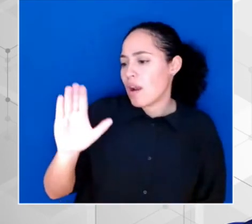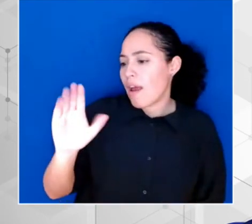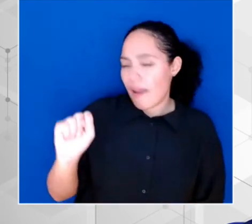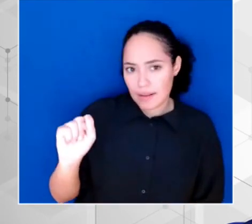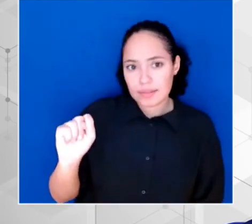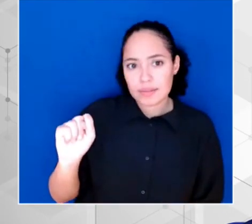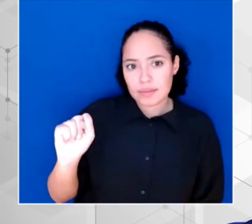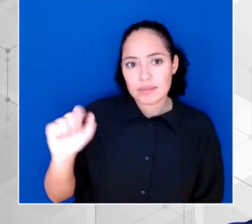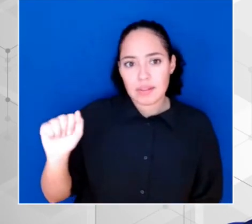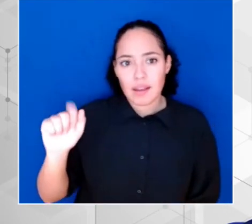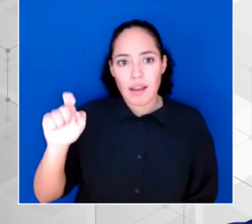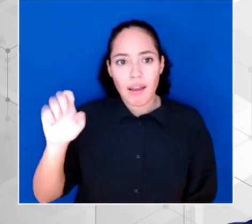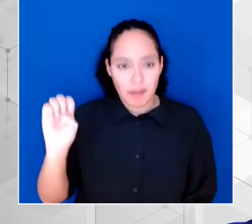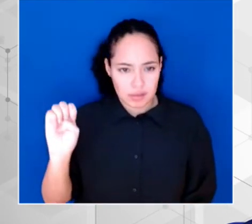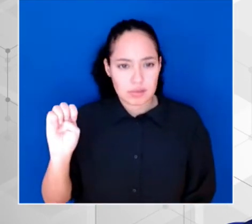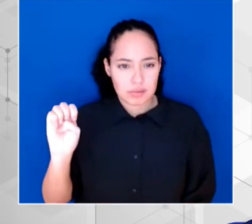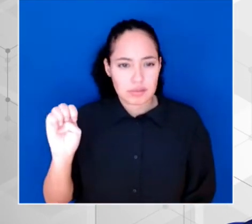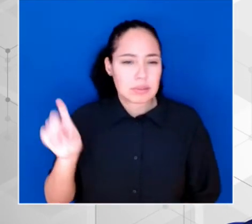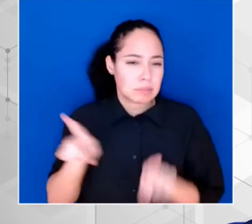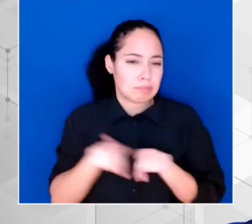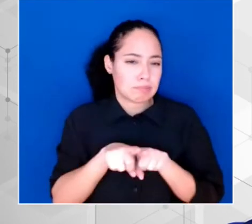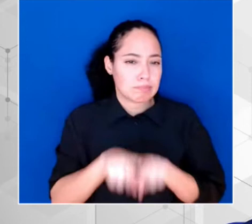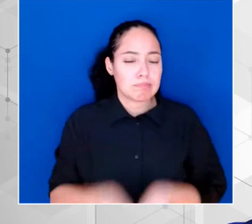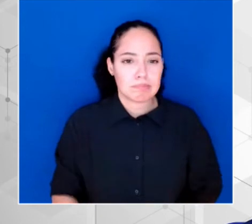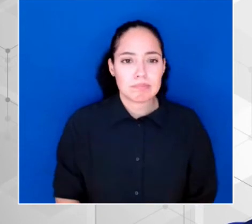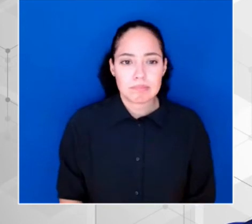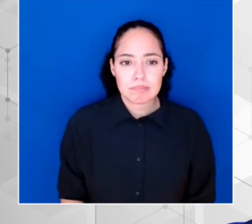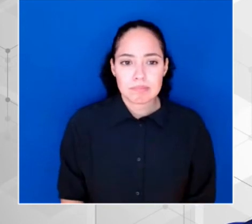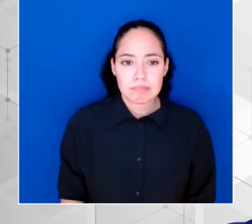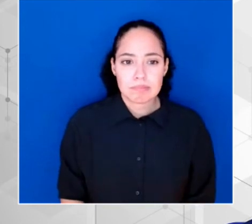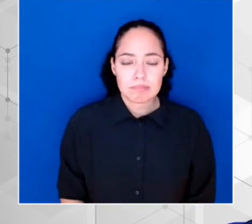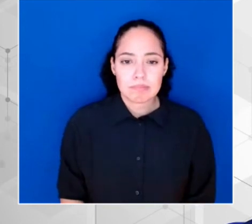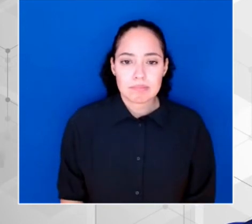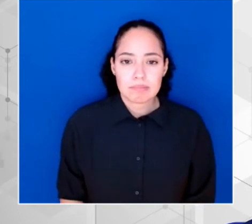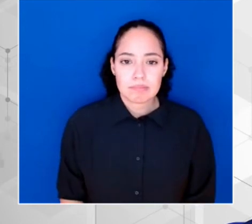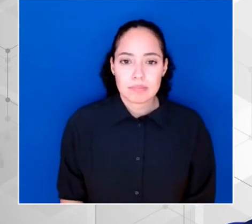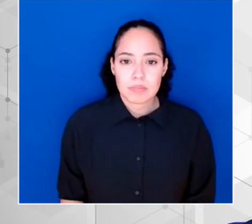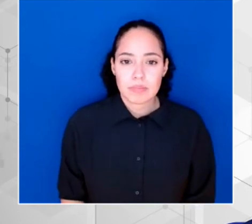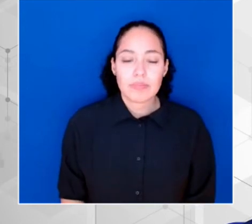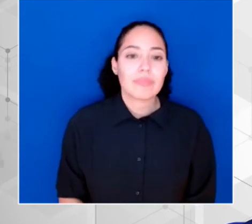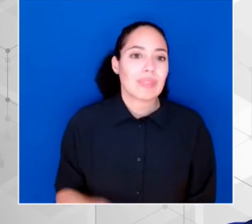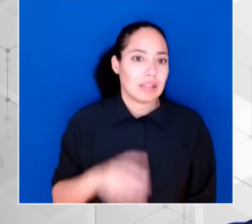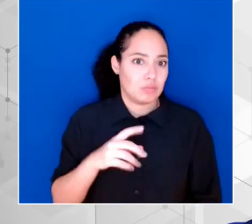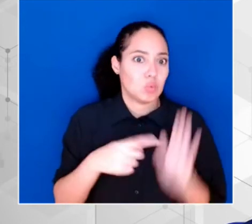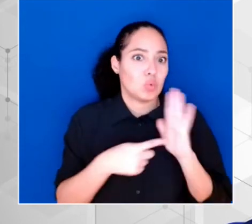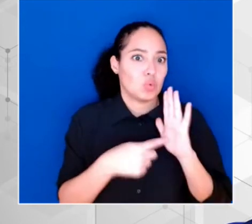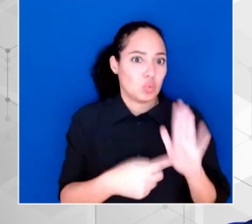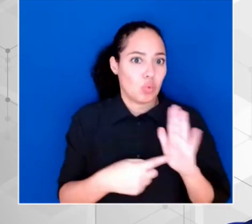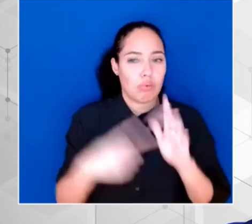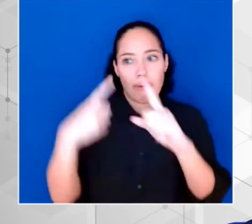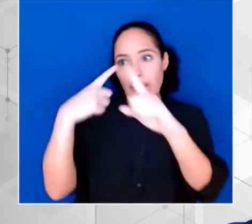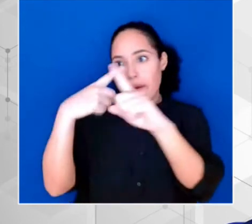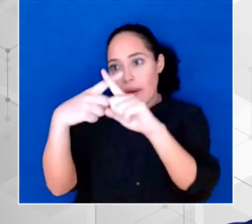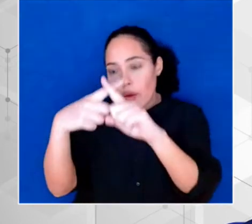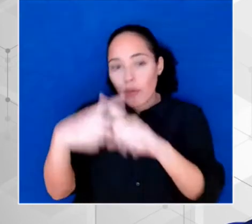CLI directly in the terminal. You can see what is the error, where, and you have the severity level and the